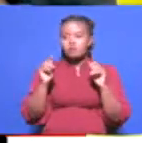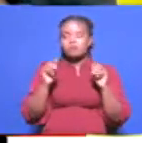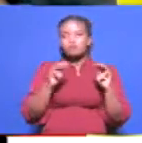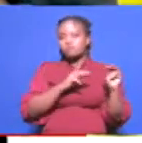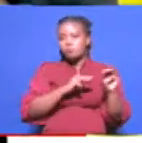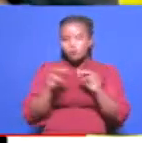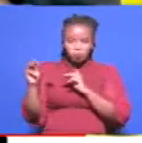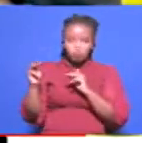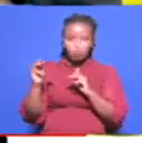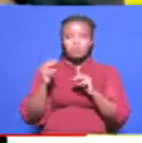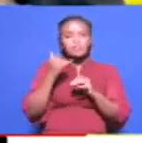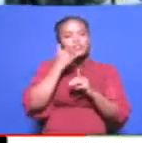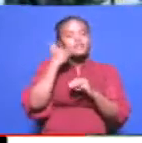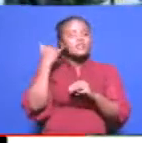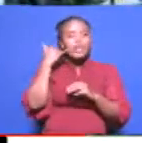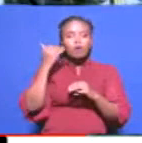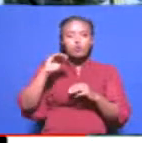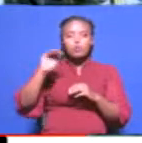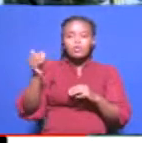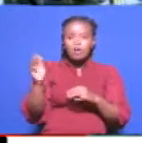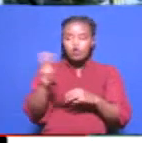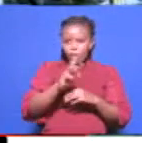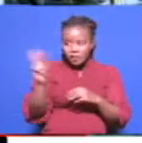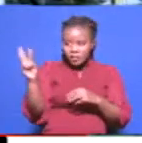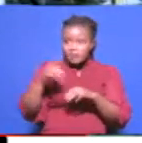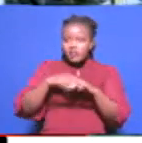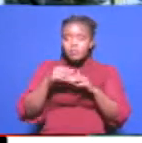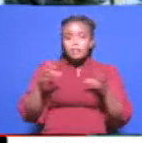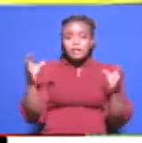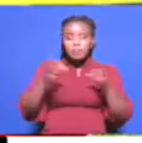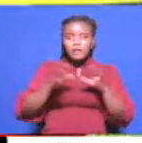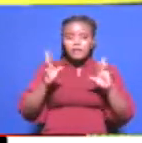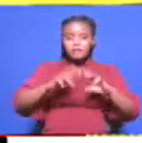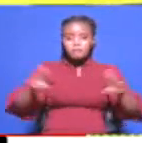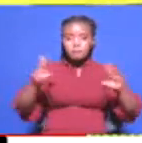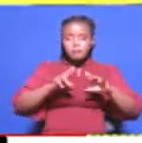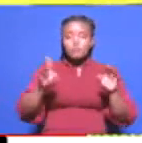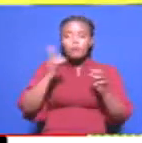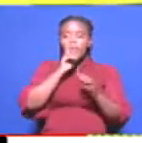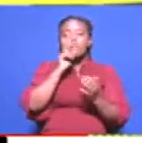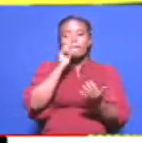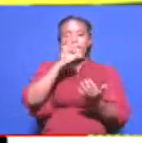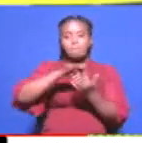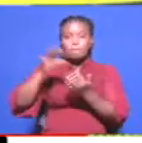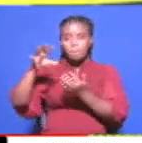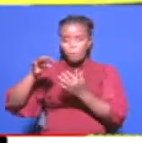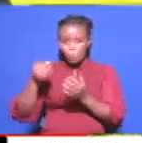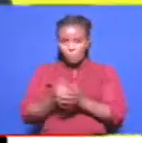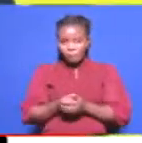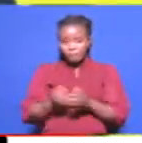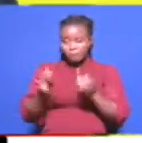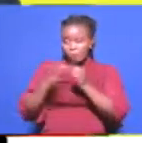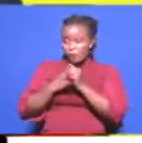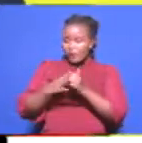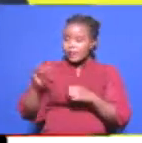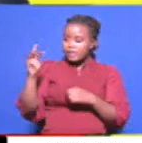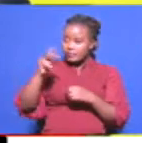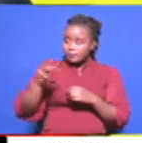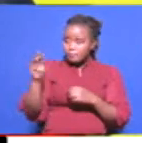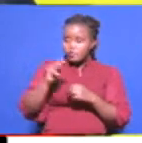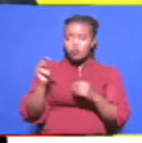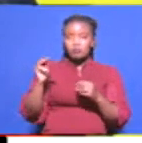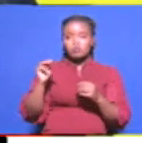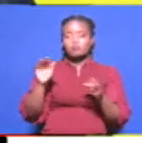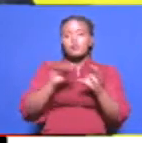Nakuru Town West as party prepares for the exercise tomorrow. 8 million members of the United Democratic Alliance in